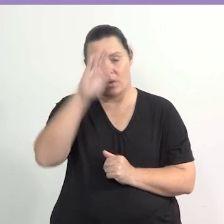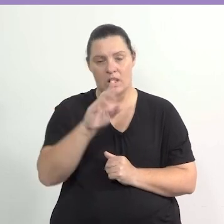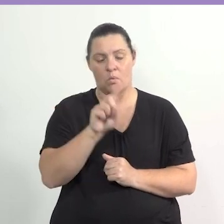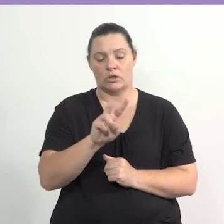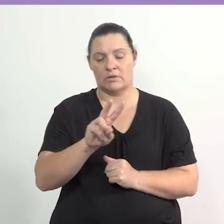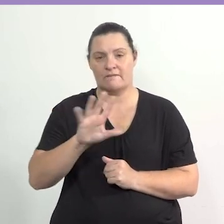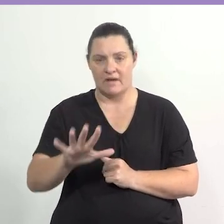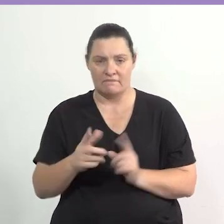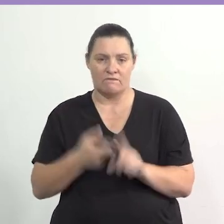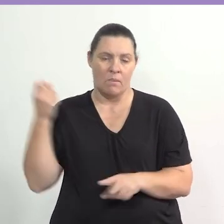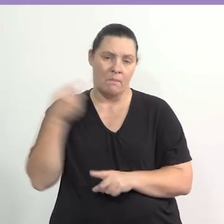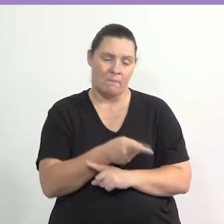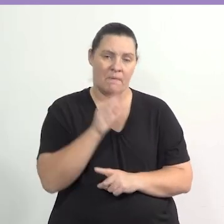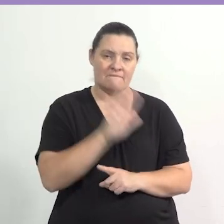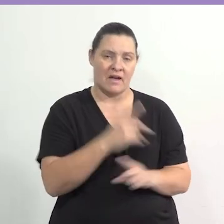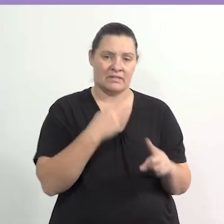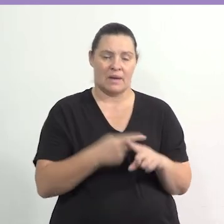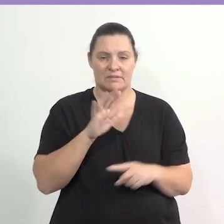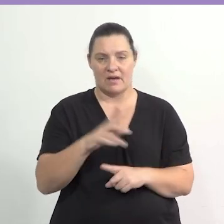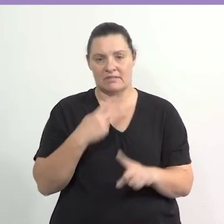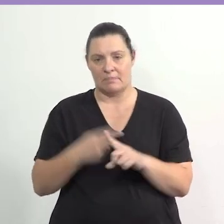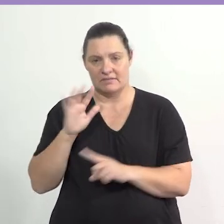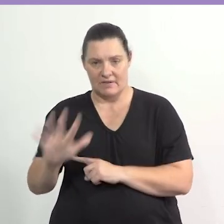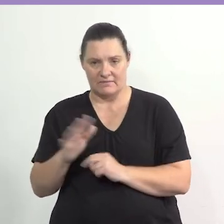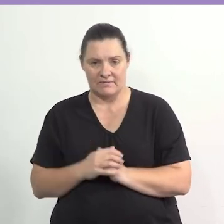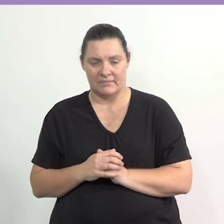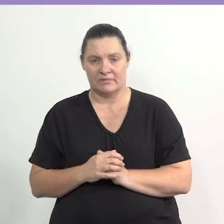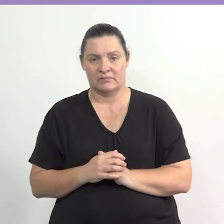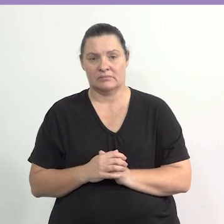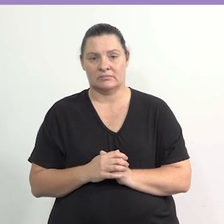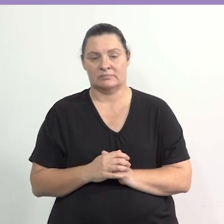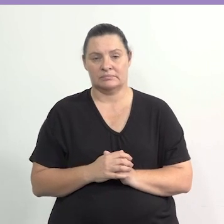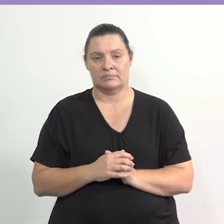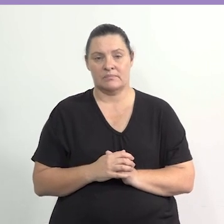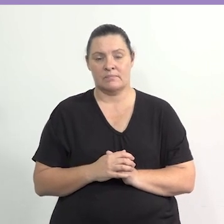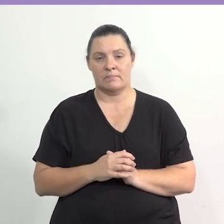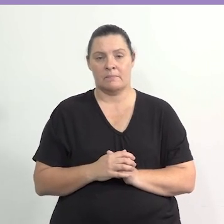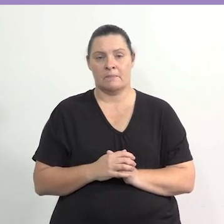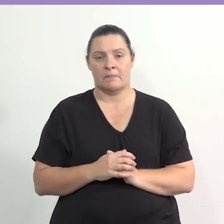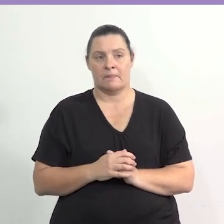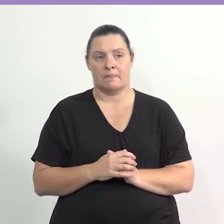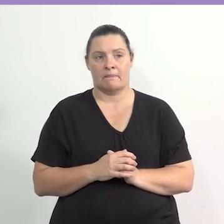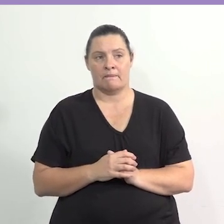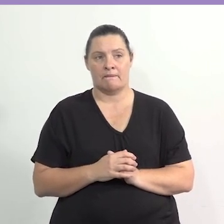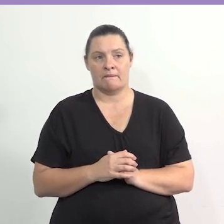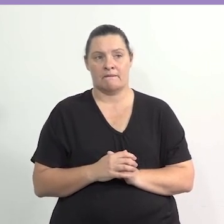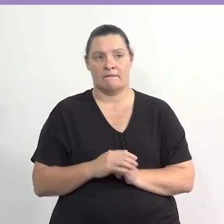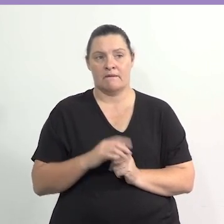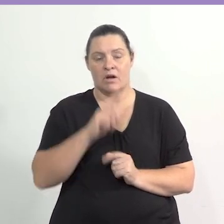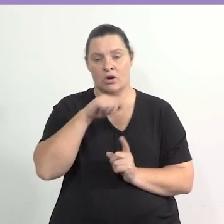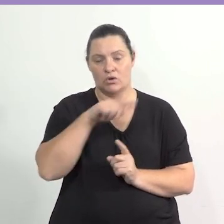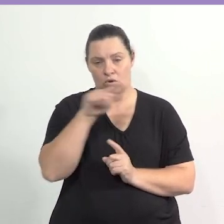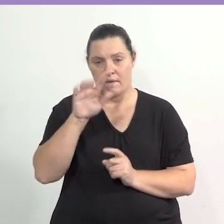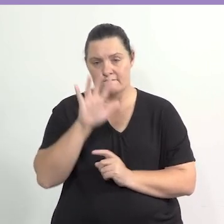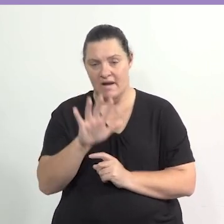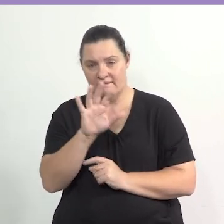we know that 125 comes from 5 multiplied by 5 multiplied by 5. That is